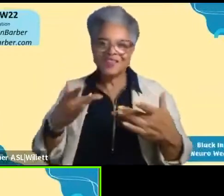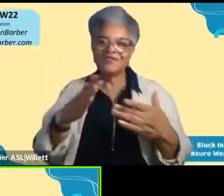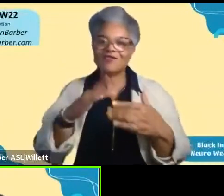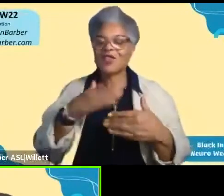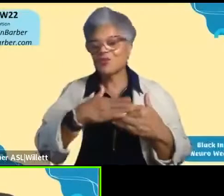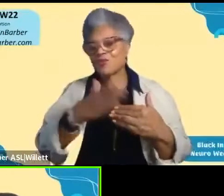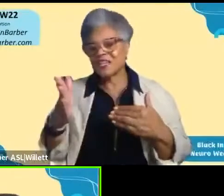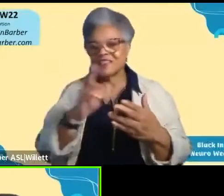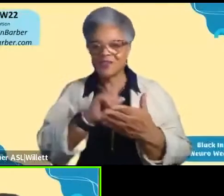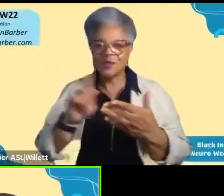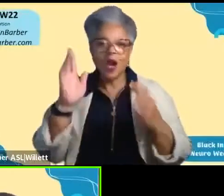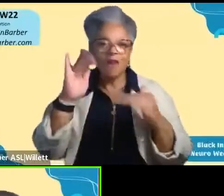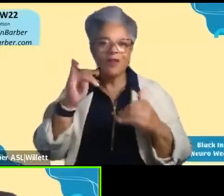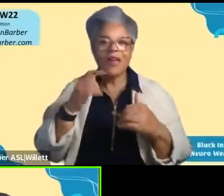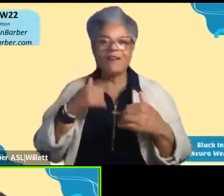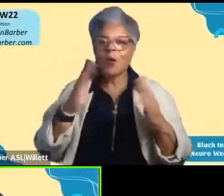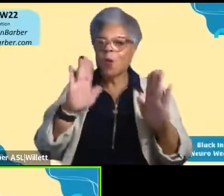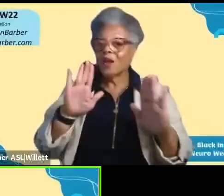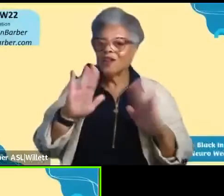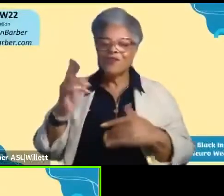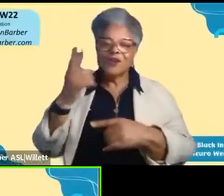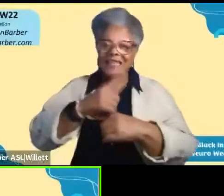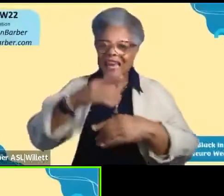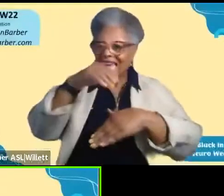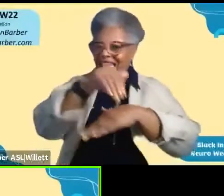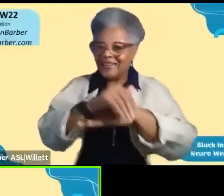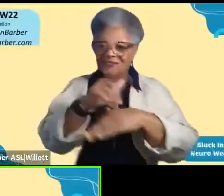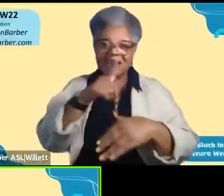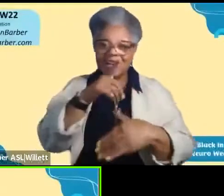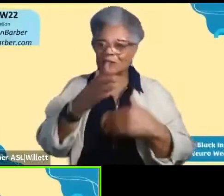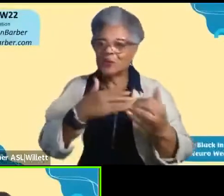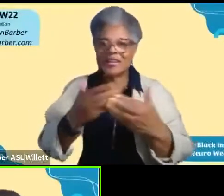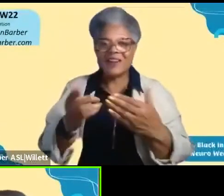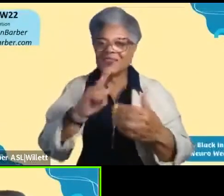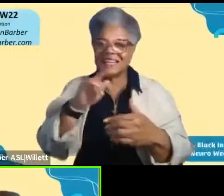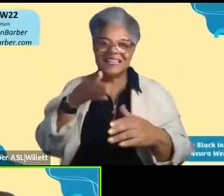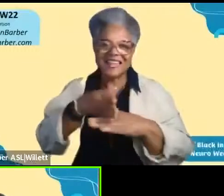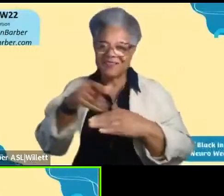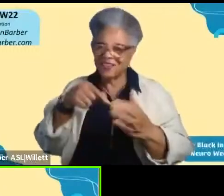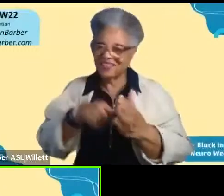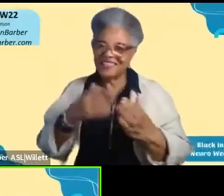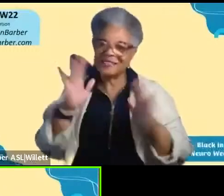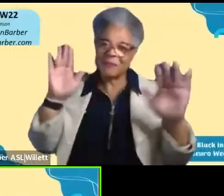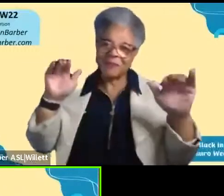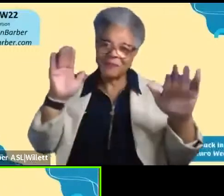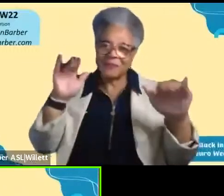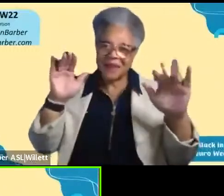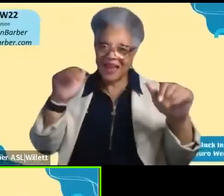have a wonderful day, evening, lunch, whatever it is after this. Bye, everyone.